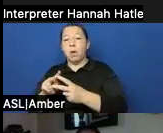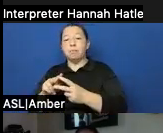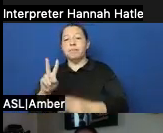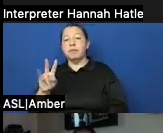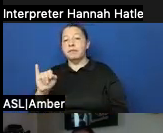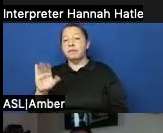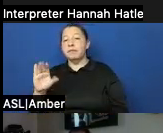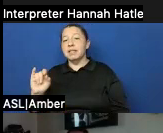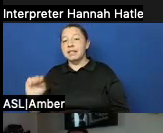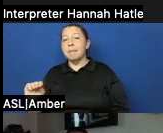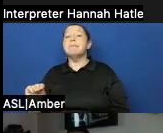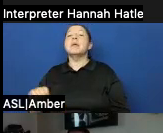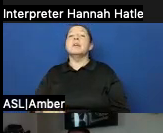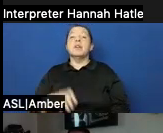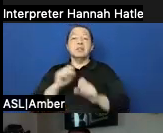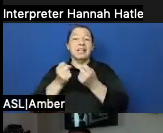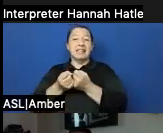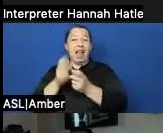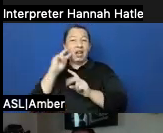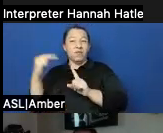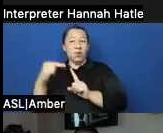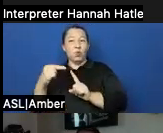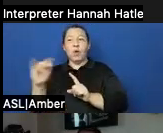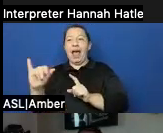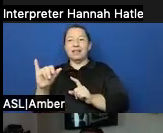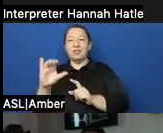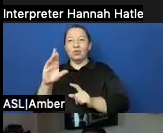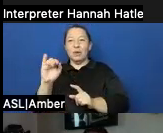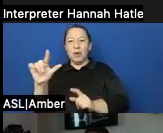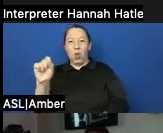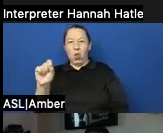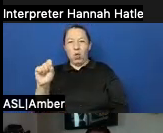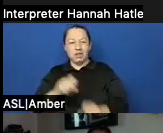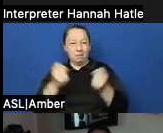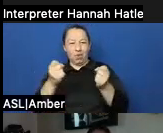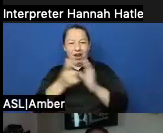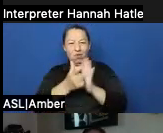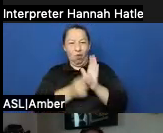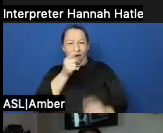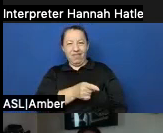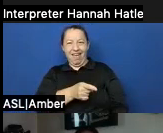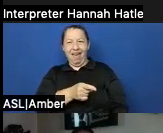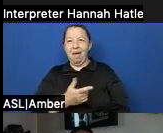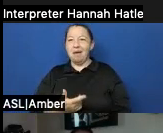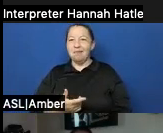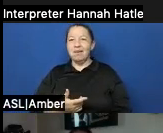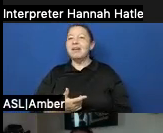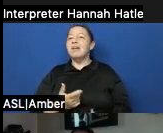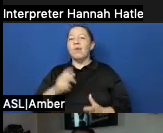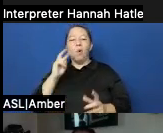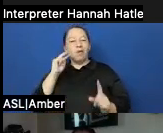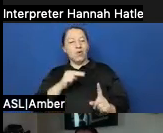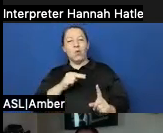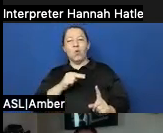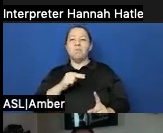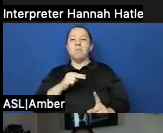Society views them as criminals and yucky names, all that judginess, or sexually promiscuous. Like, yeah, they chose that,